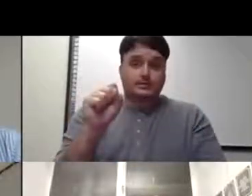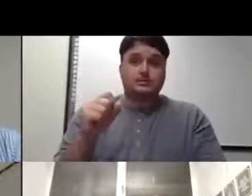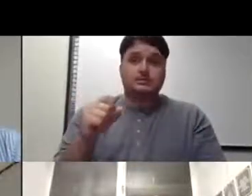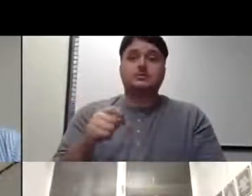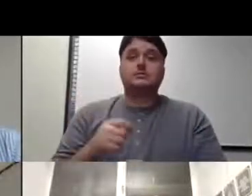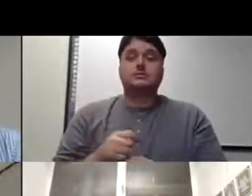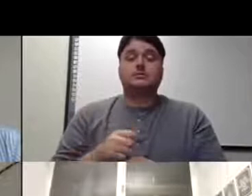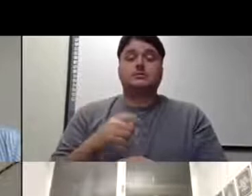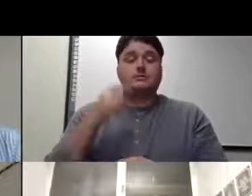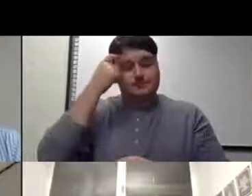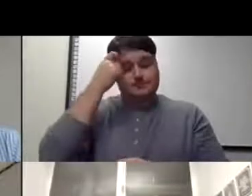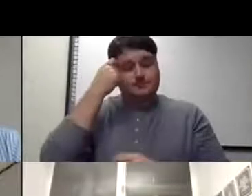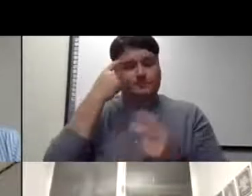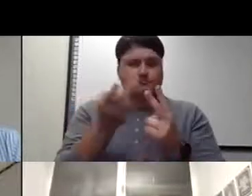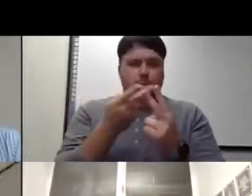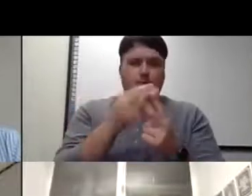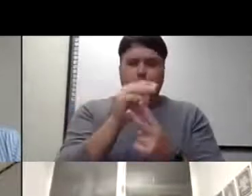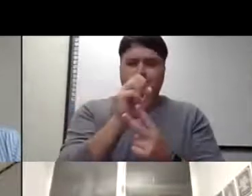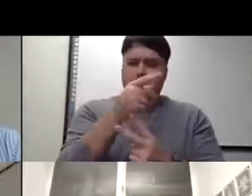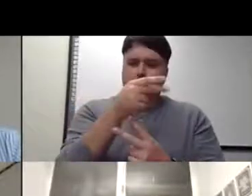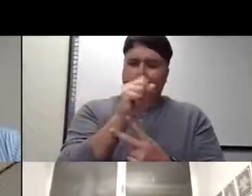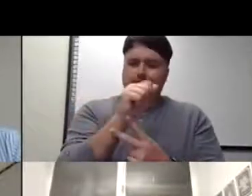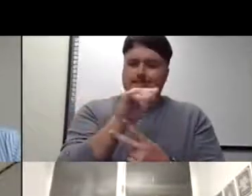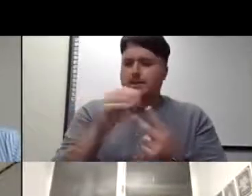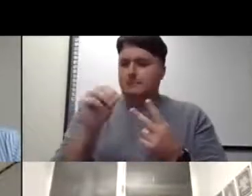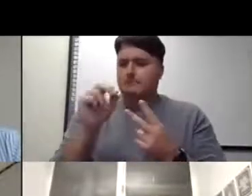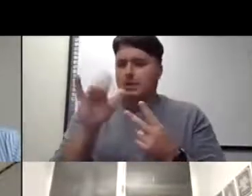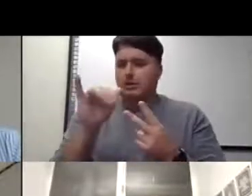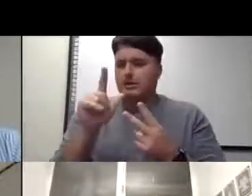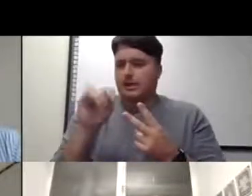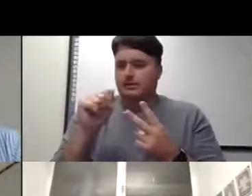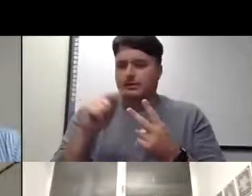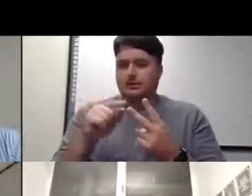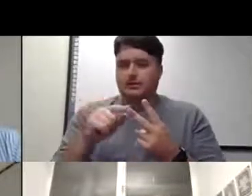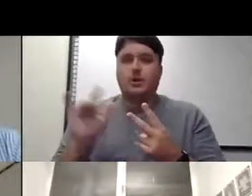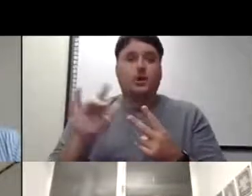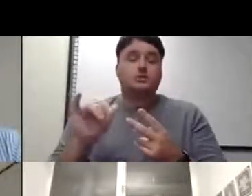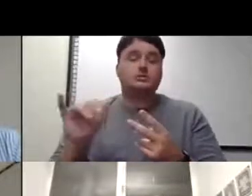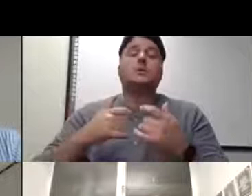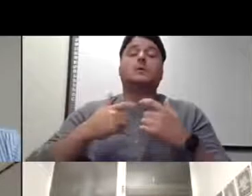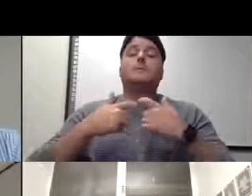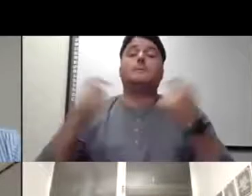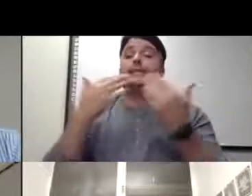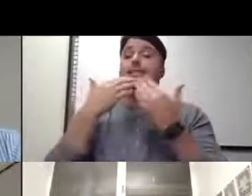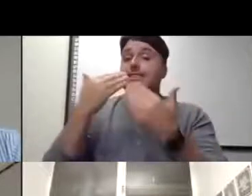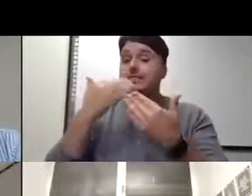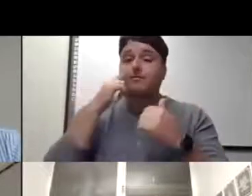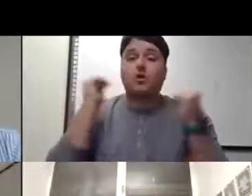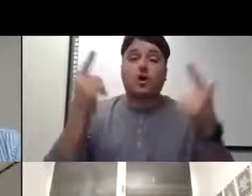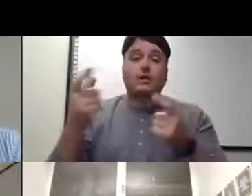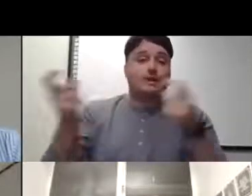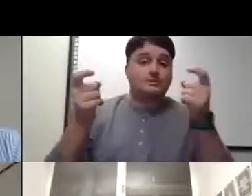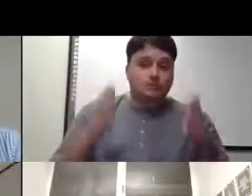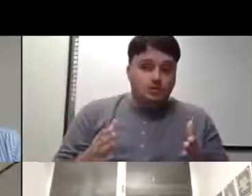Miss Pressy. We also want to extend a hearty thank you to all of our